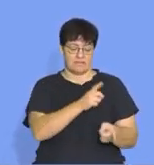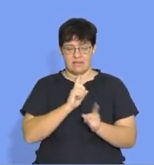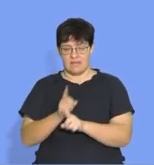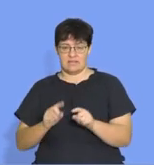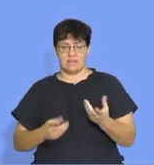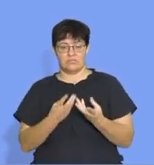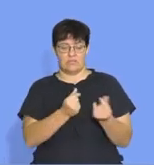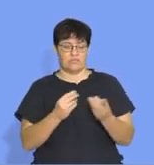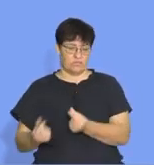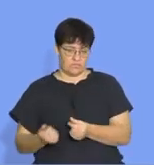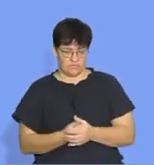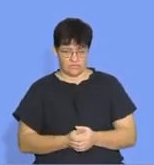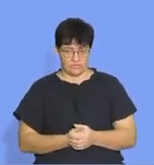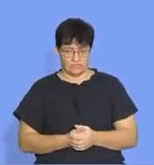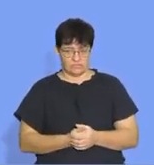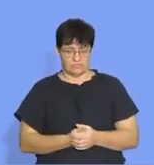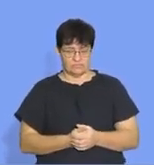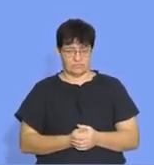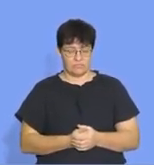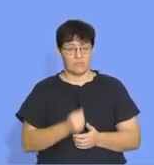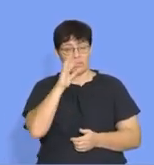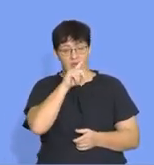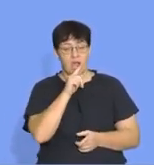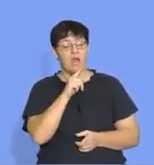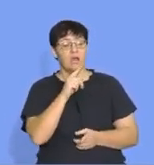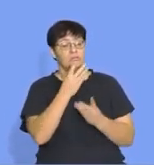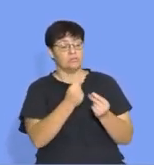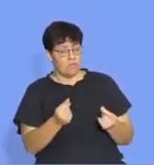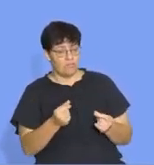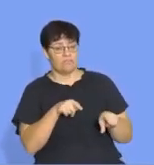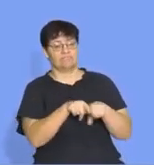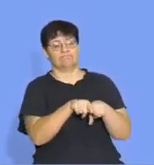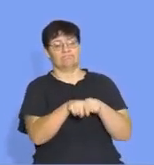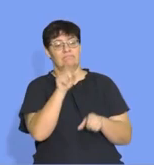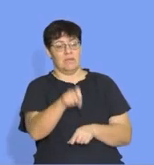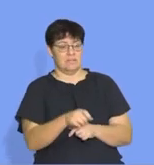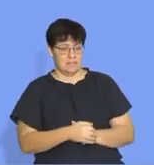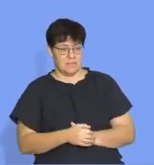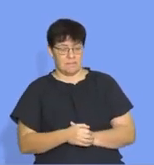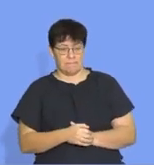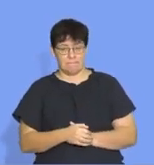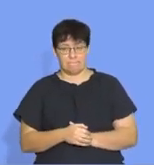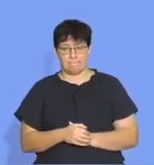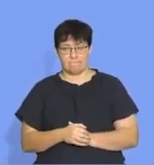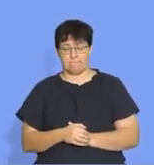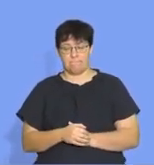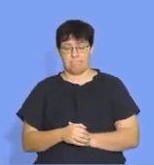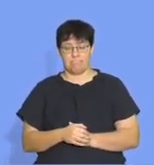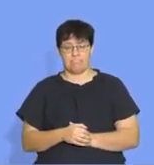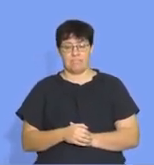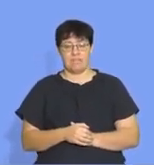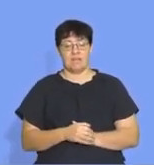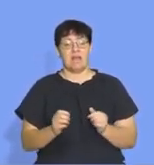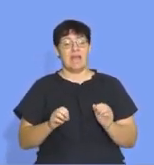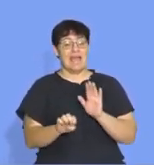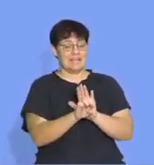solutions. And then remember to test your solutions right after working it out. And then another example as well